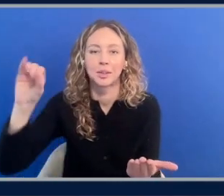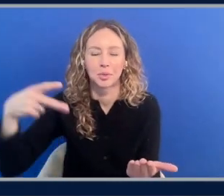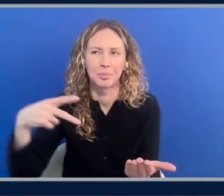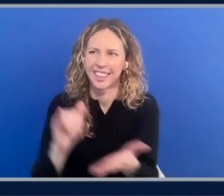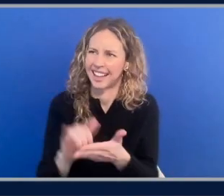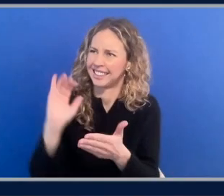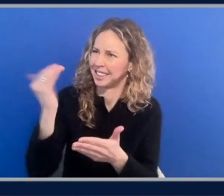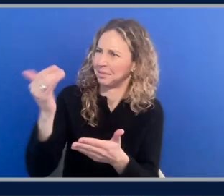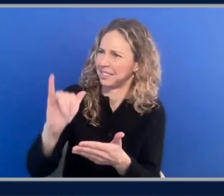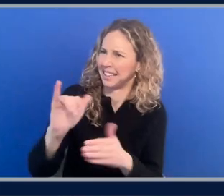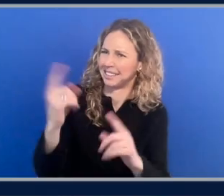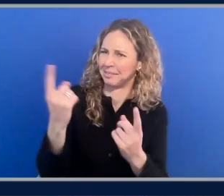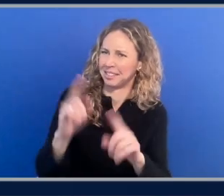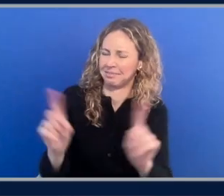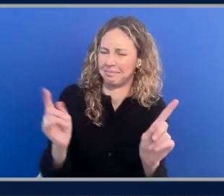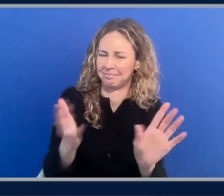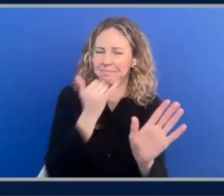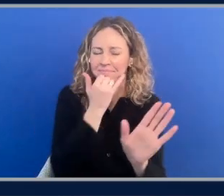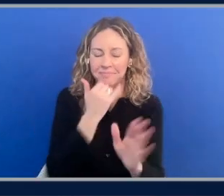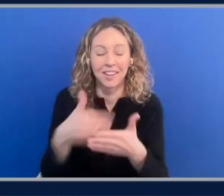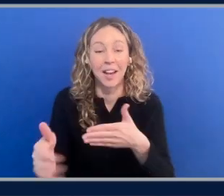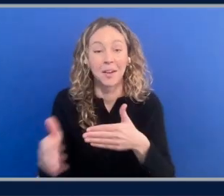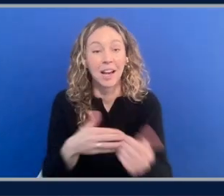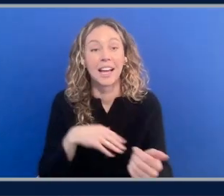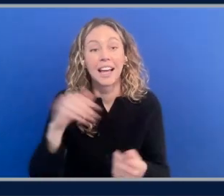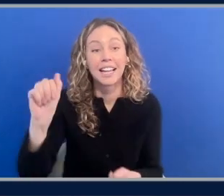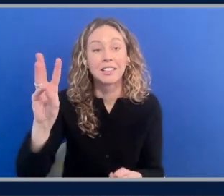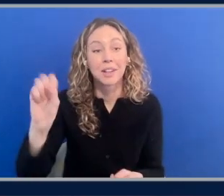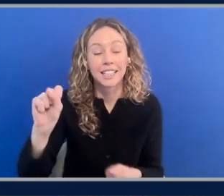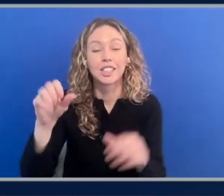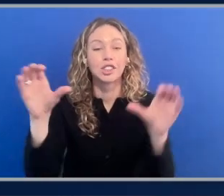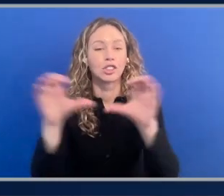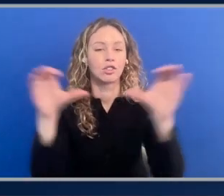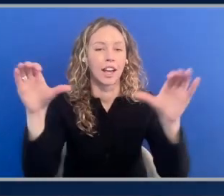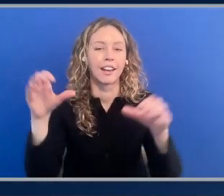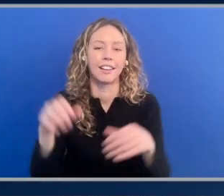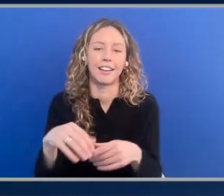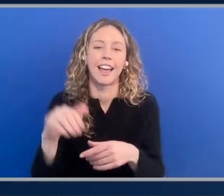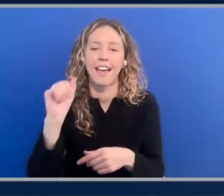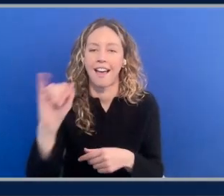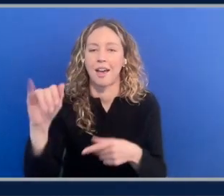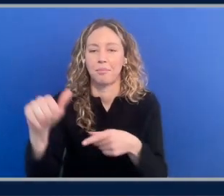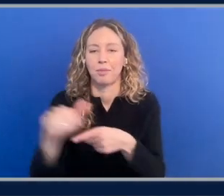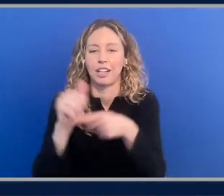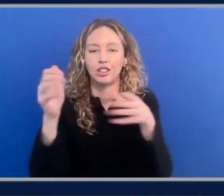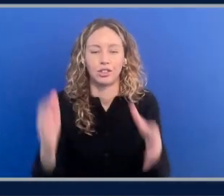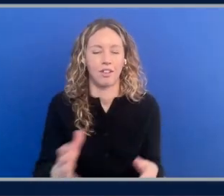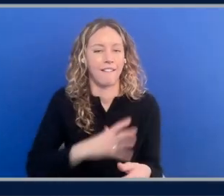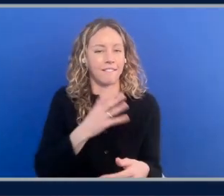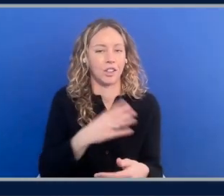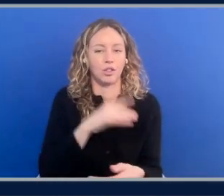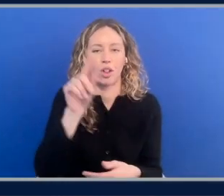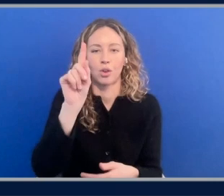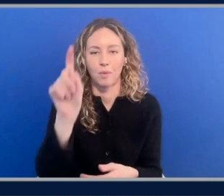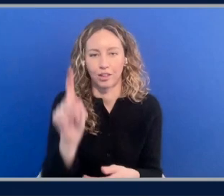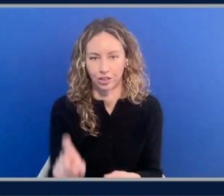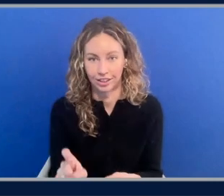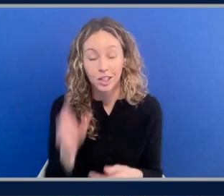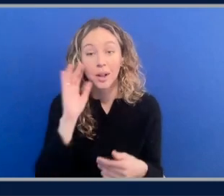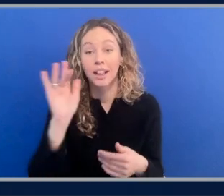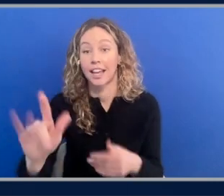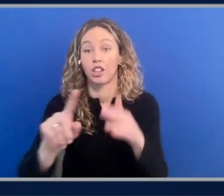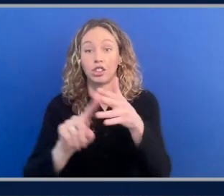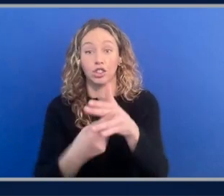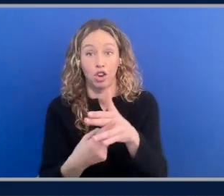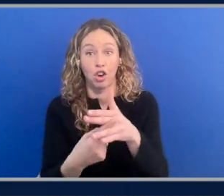something else. Then you can get to the AWS Certified AI Practitioner official question set, and then you can click Start here, and that'll take you